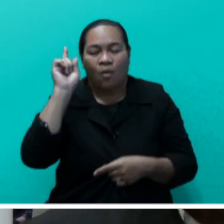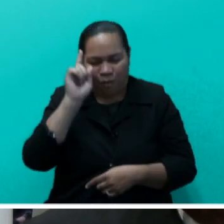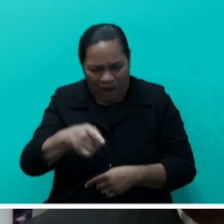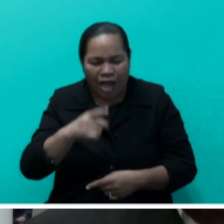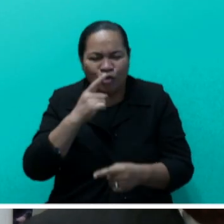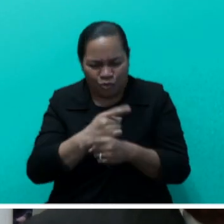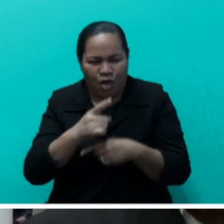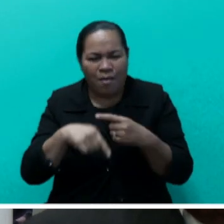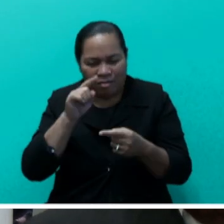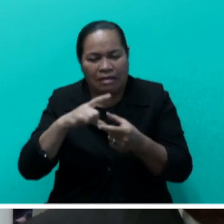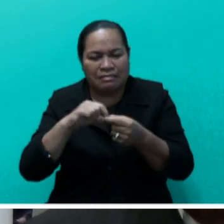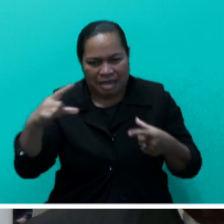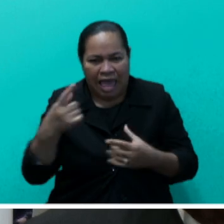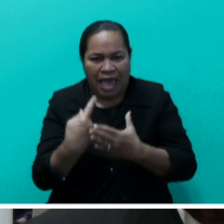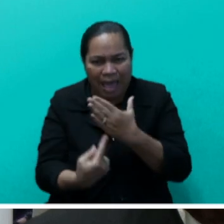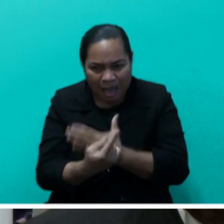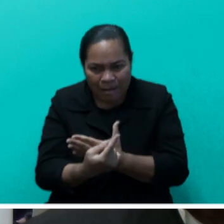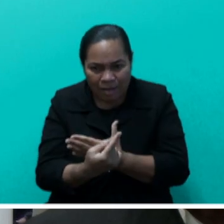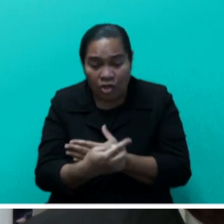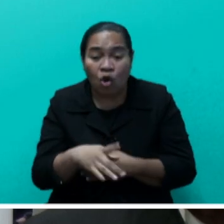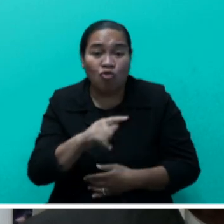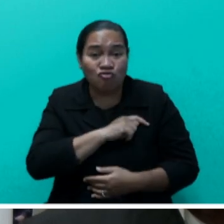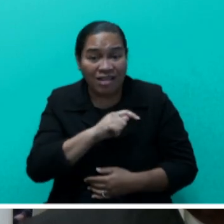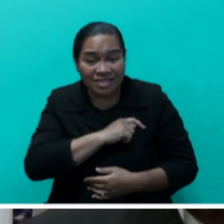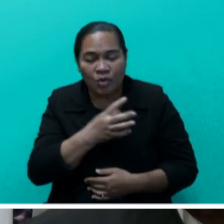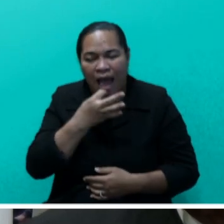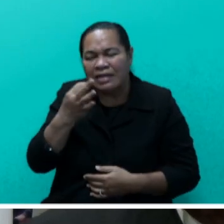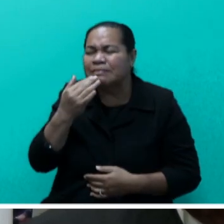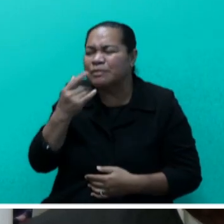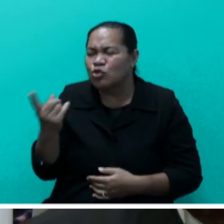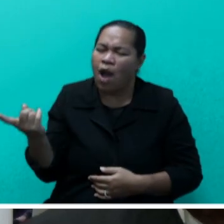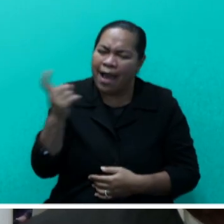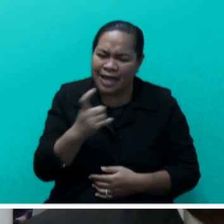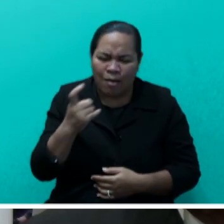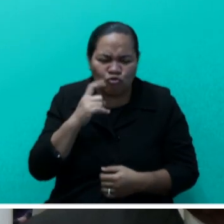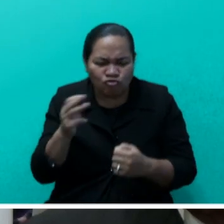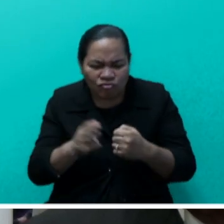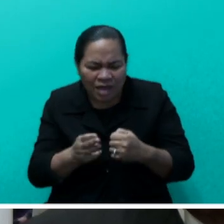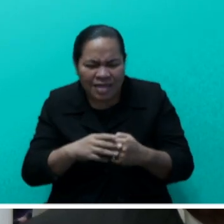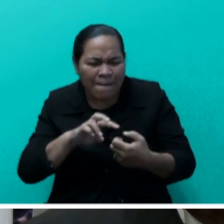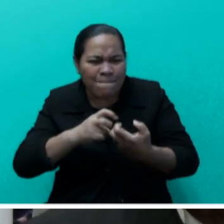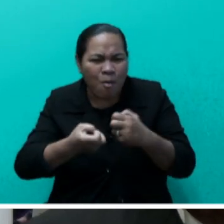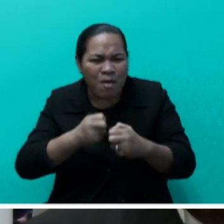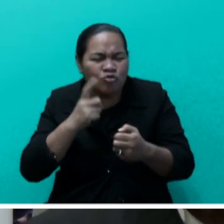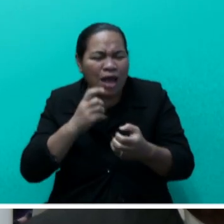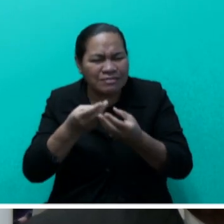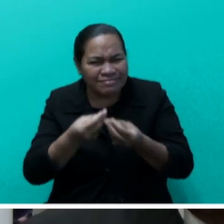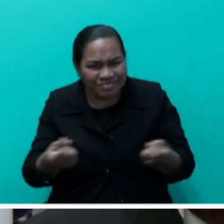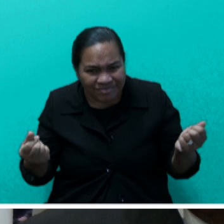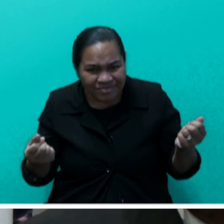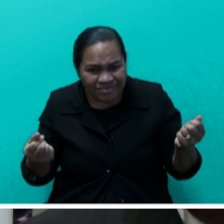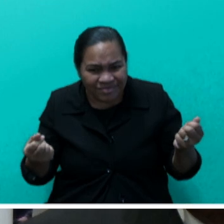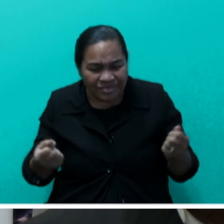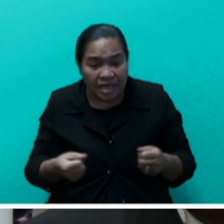there. Yeah. And so the trustees were asked to come in and fix the problem and try and it